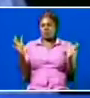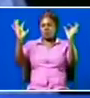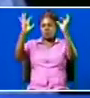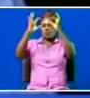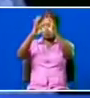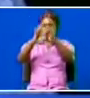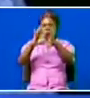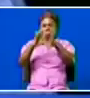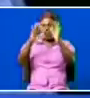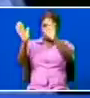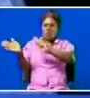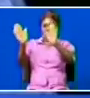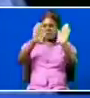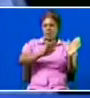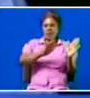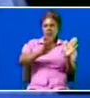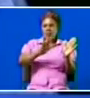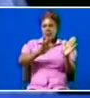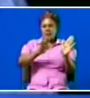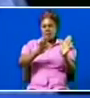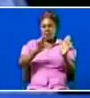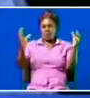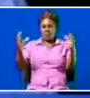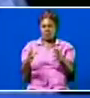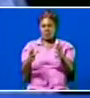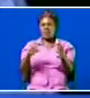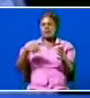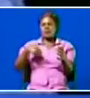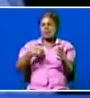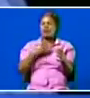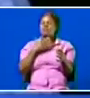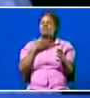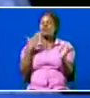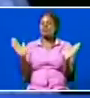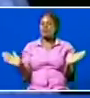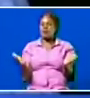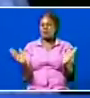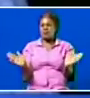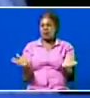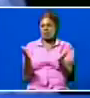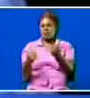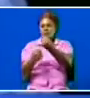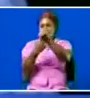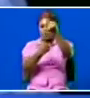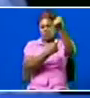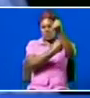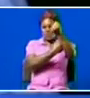consolidated Wiper Democratic Movement. So I just want to encourage the supporters